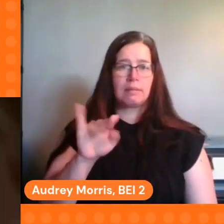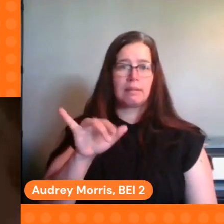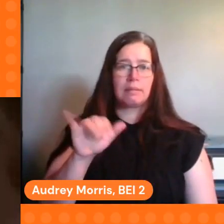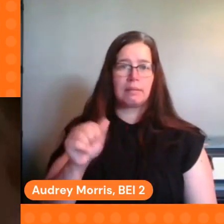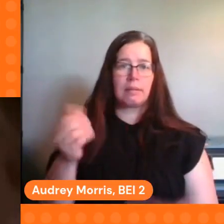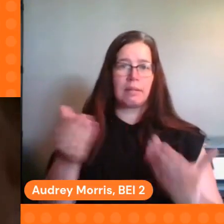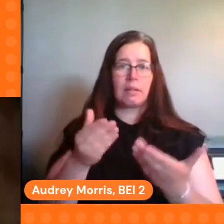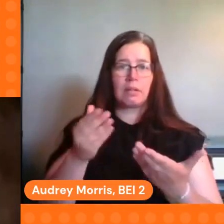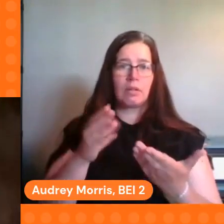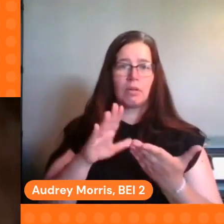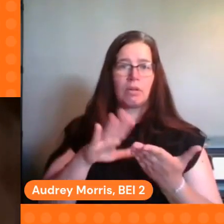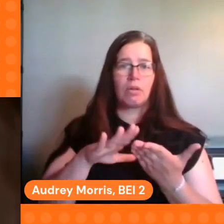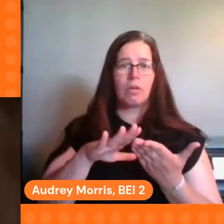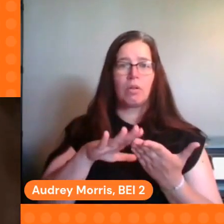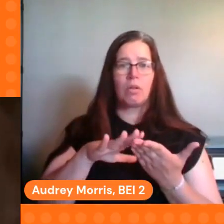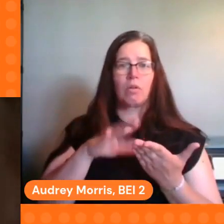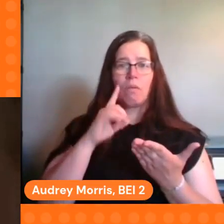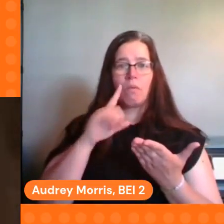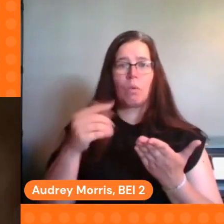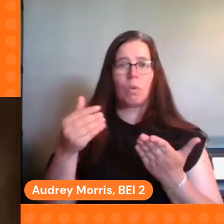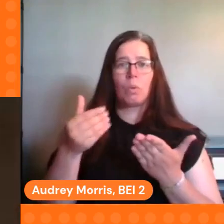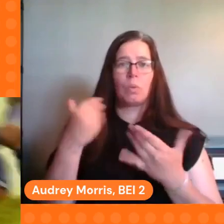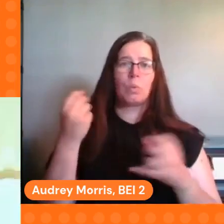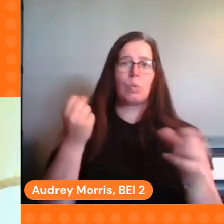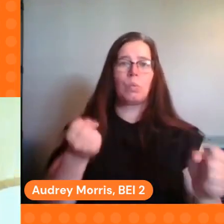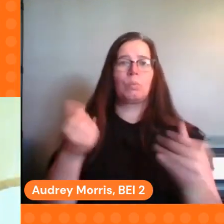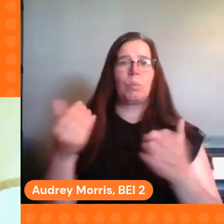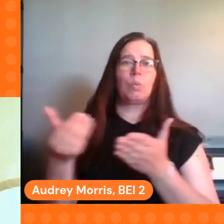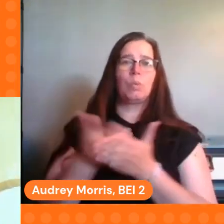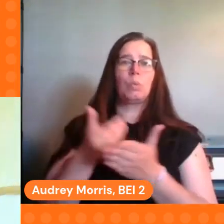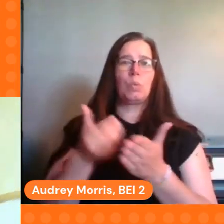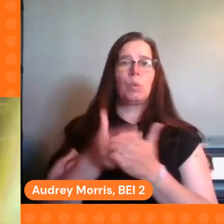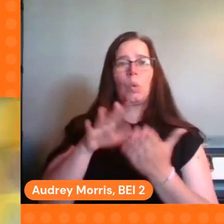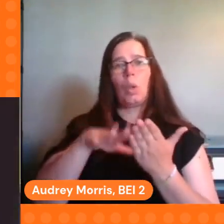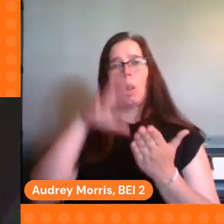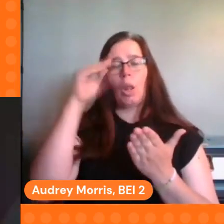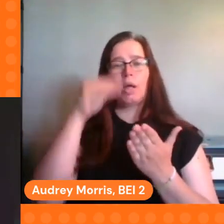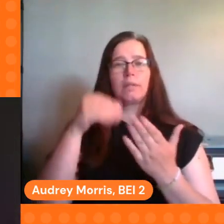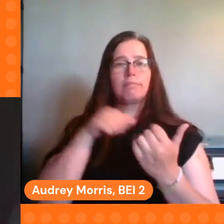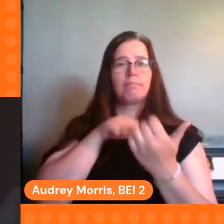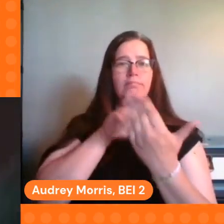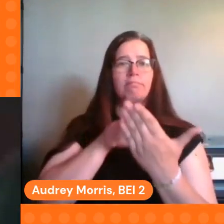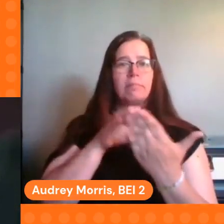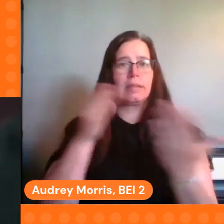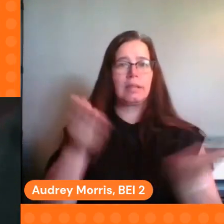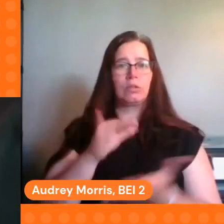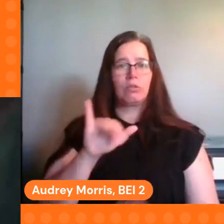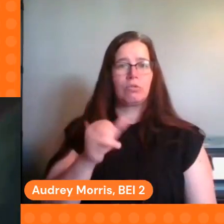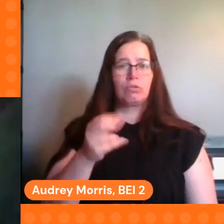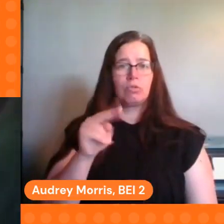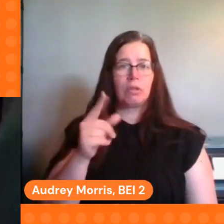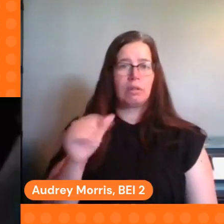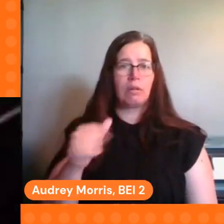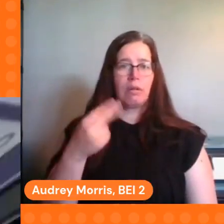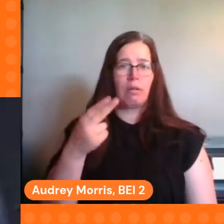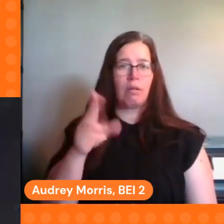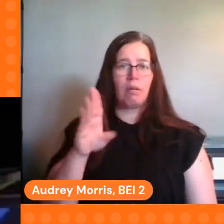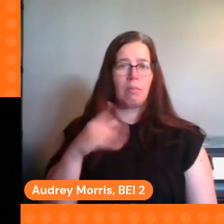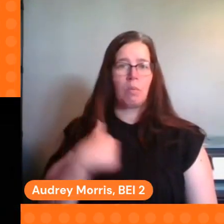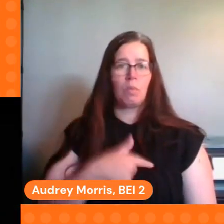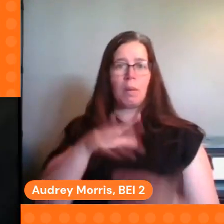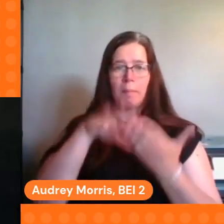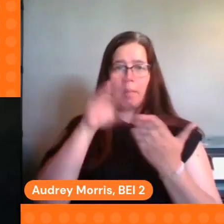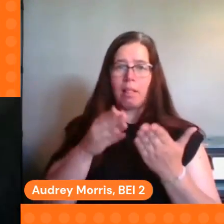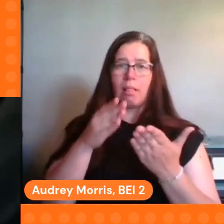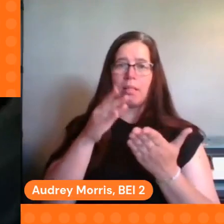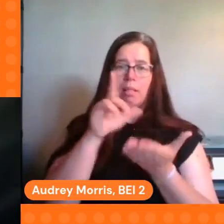home to a bold new frontier in inclusive learning. At Jenga Hub, we believe that every child deserves a seat